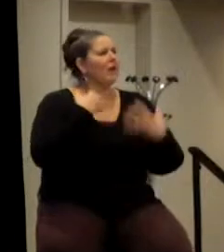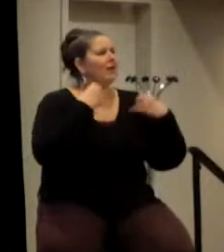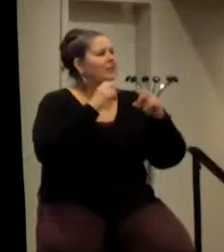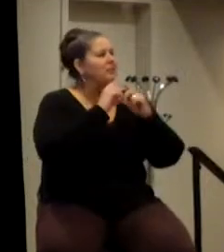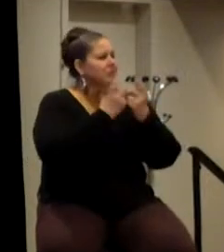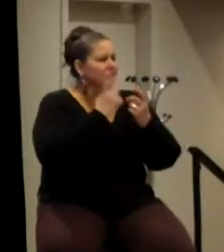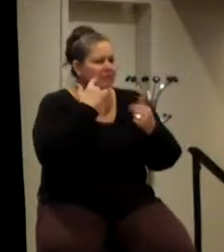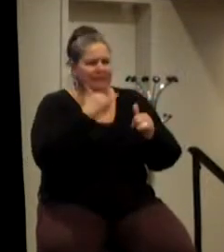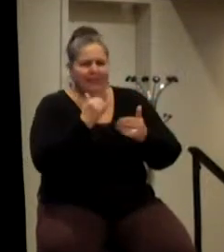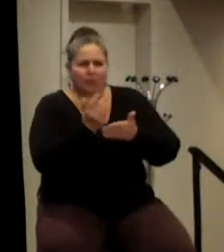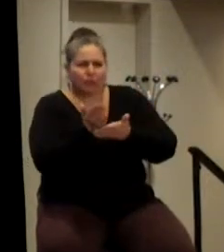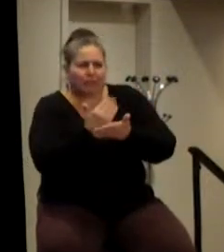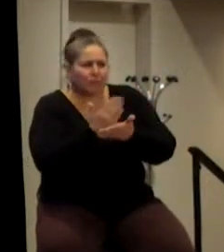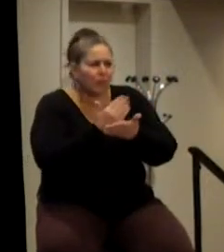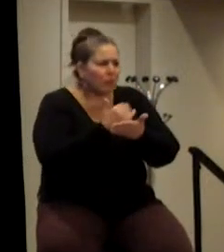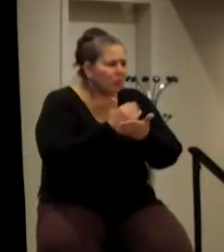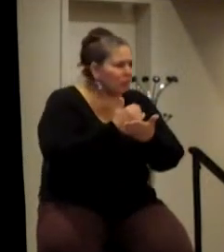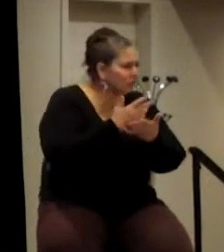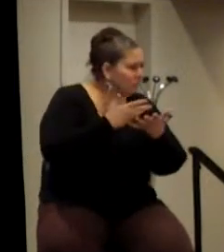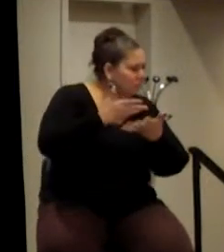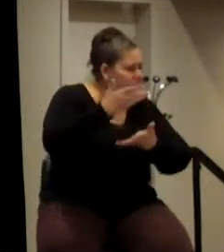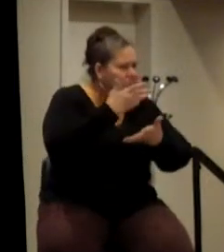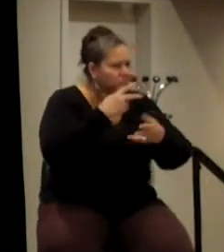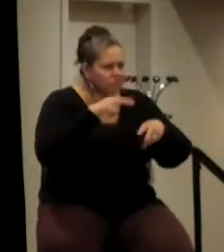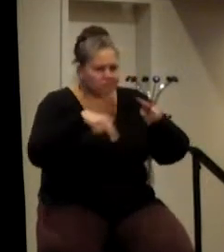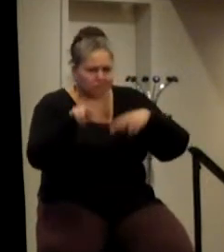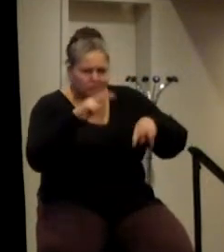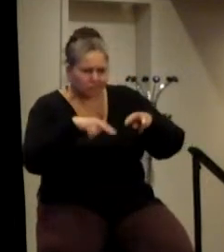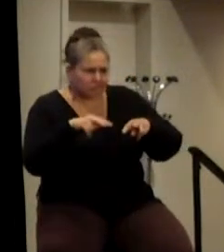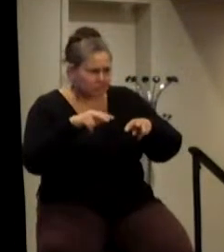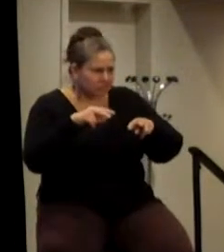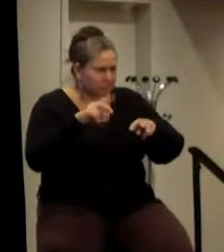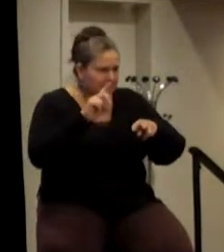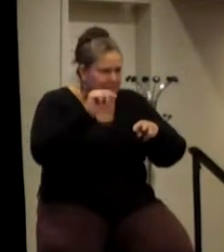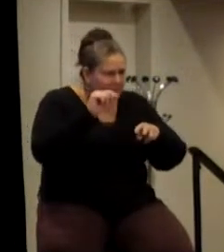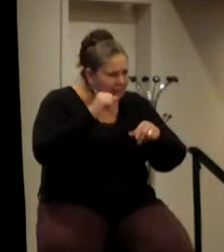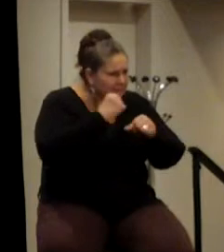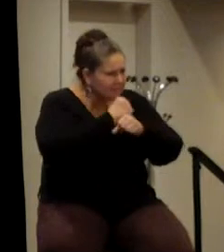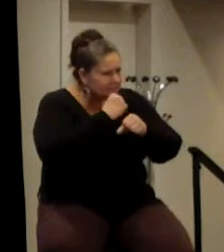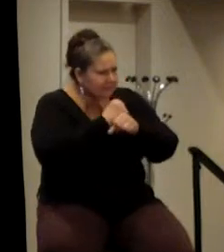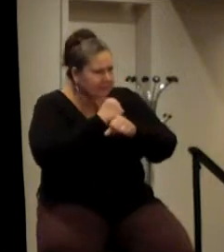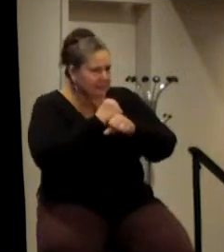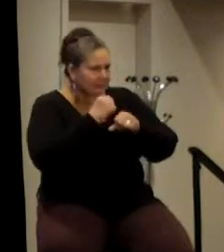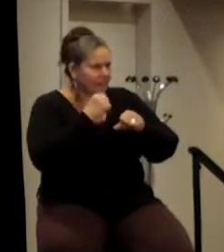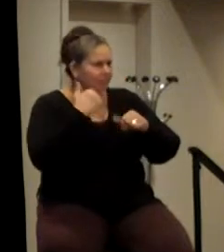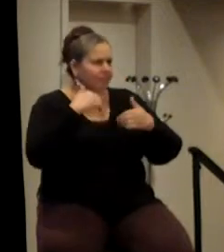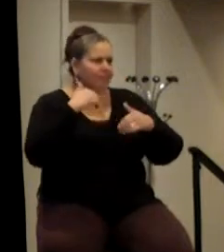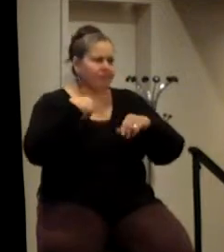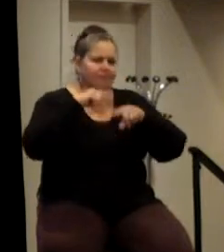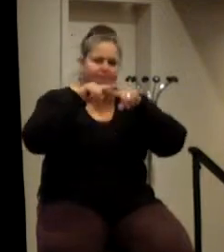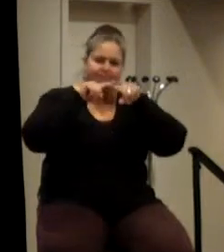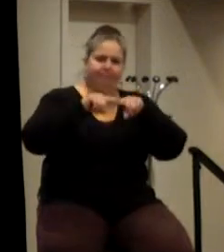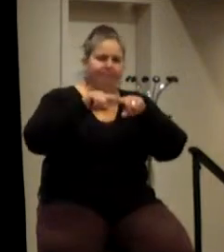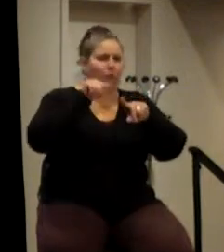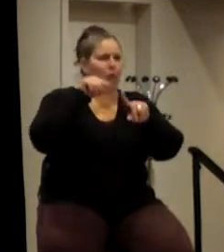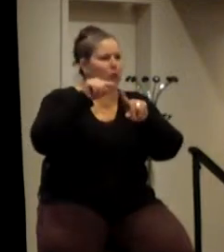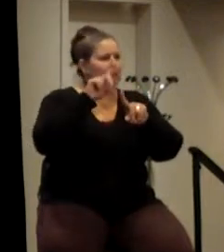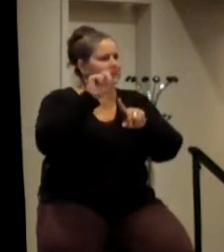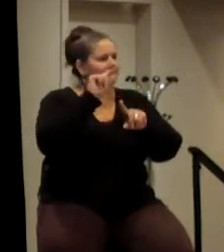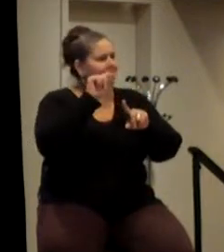guidance. We'll continue to review the data. We've been data-driven this whole process. We don't get pushed